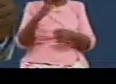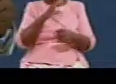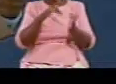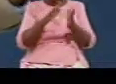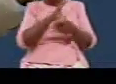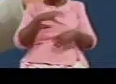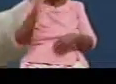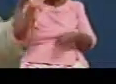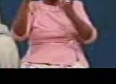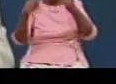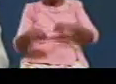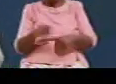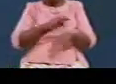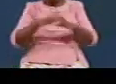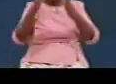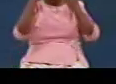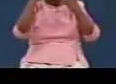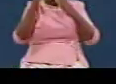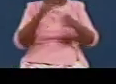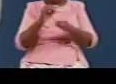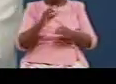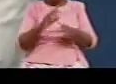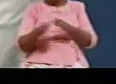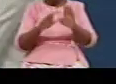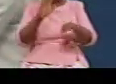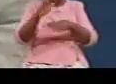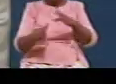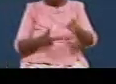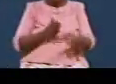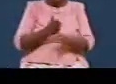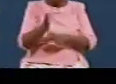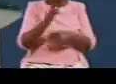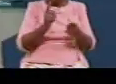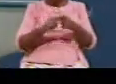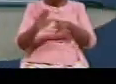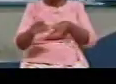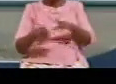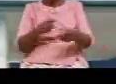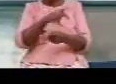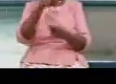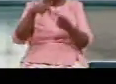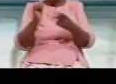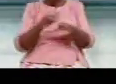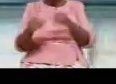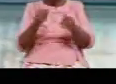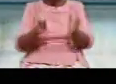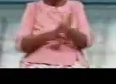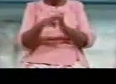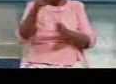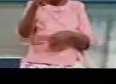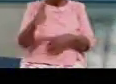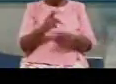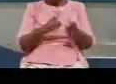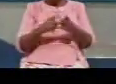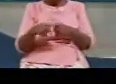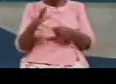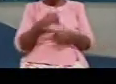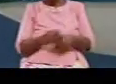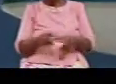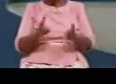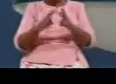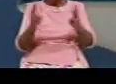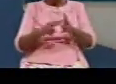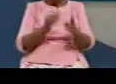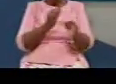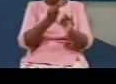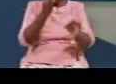you've been walking straight, you've been walking perfectly, and you've been doing the will of God, and you have been straight and faithful,